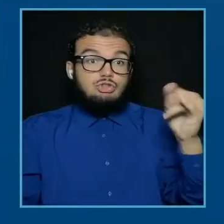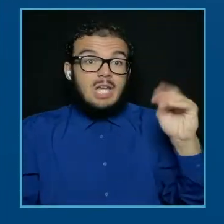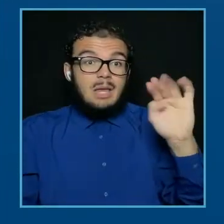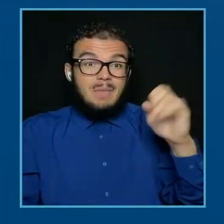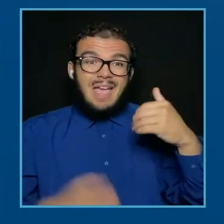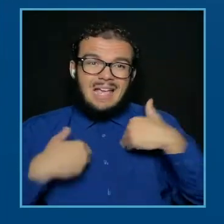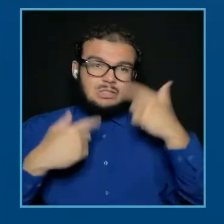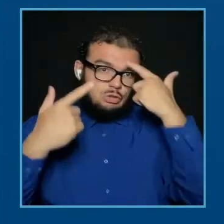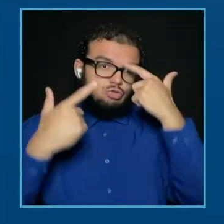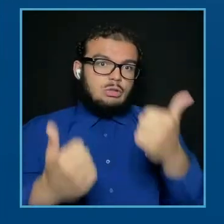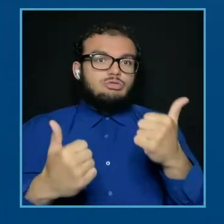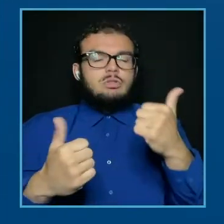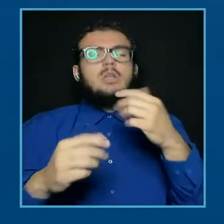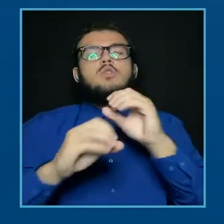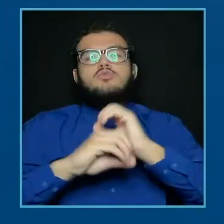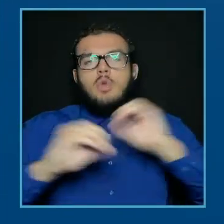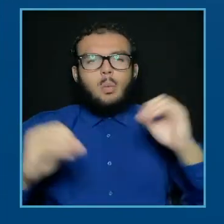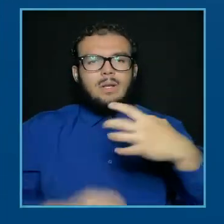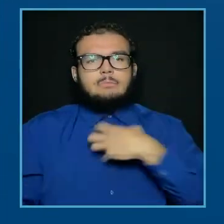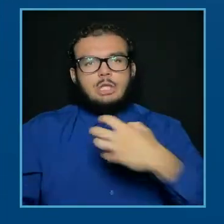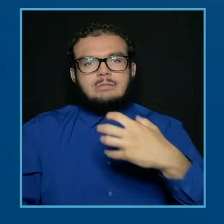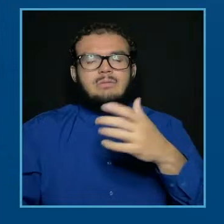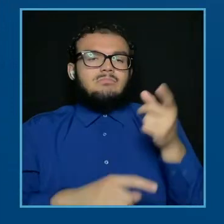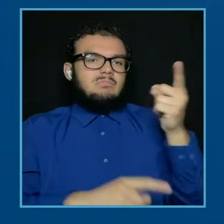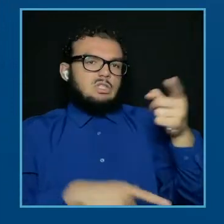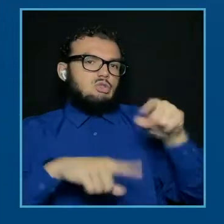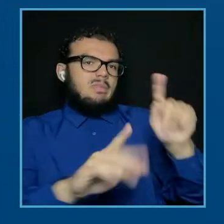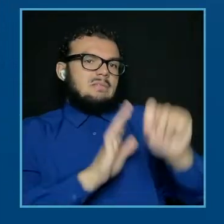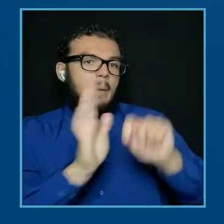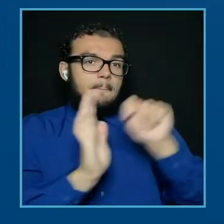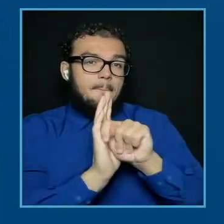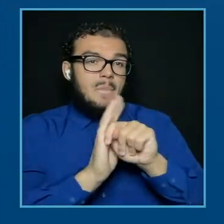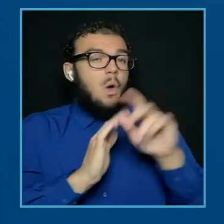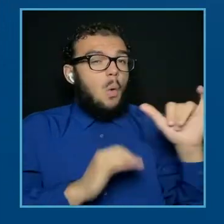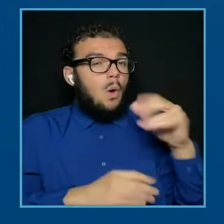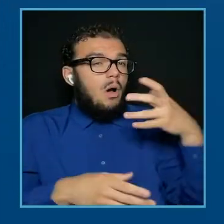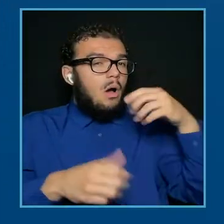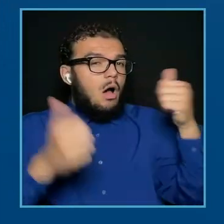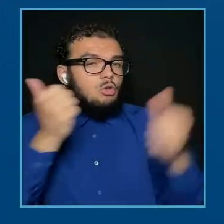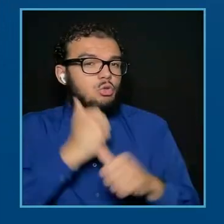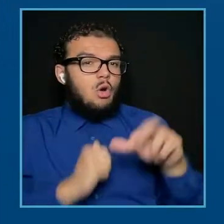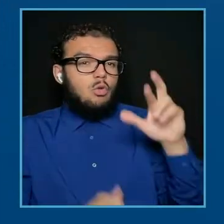No one objected at the time. And even under Roberts,